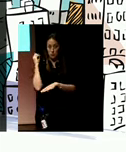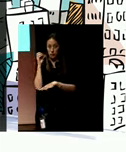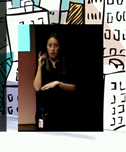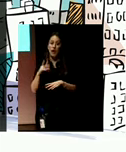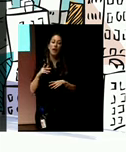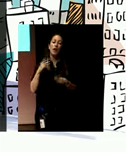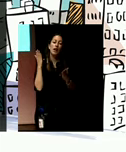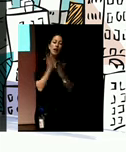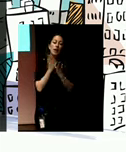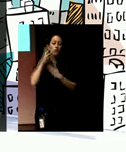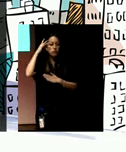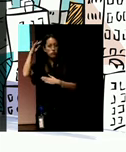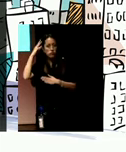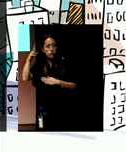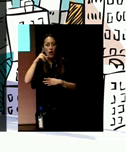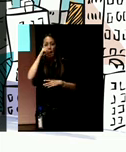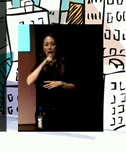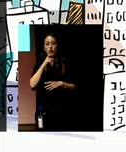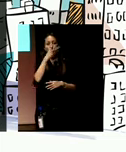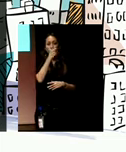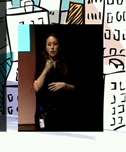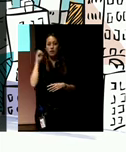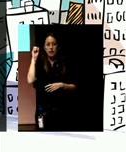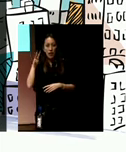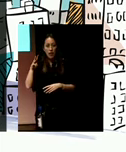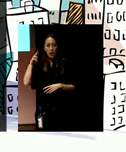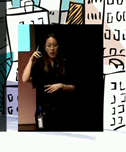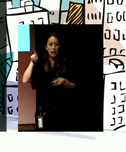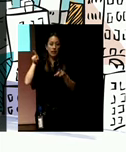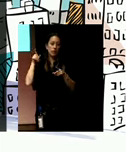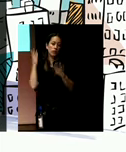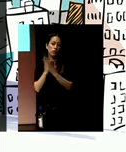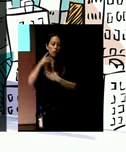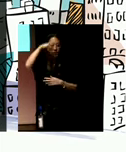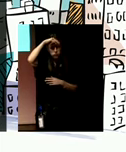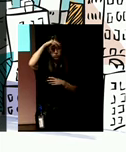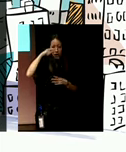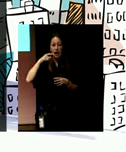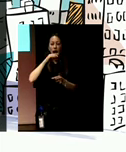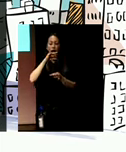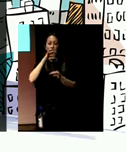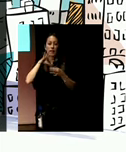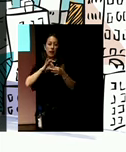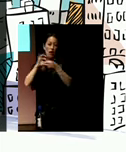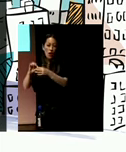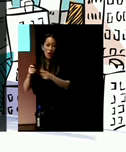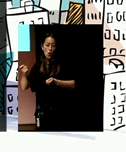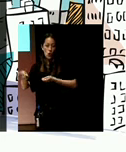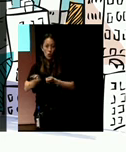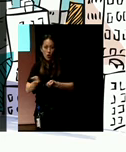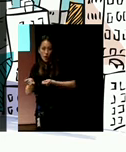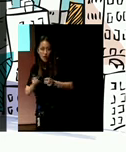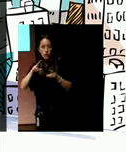studied philosophy. He finished a master in 2013 related to international cooperation and